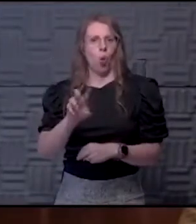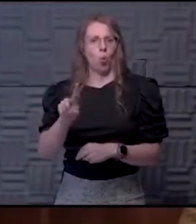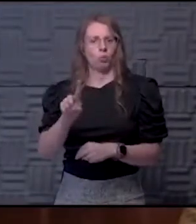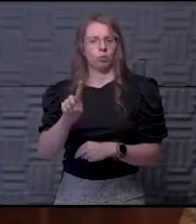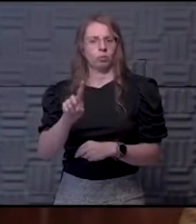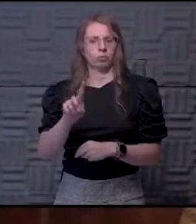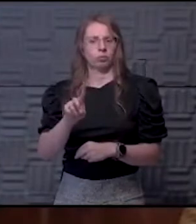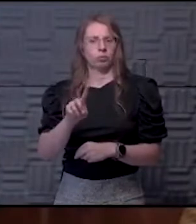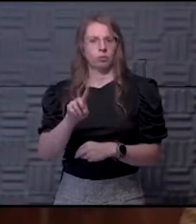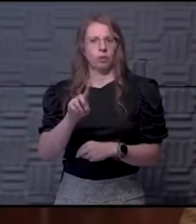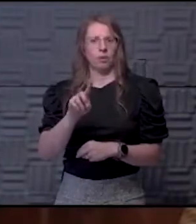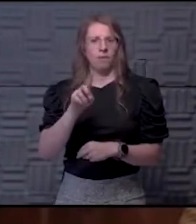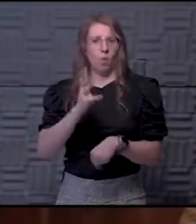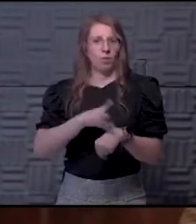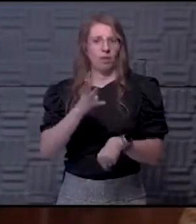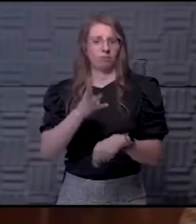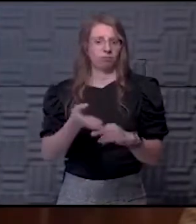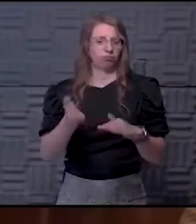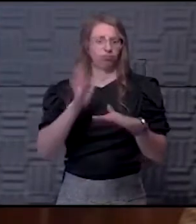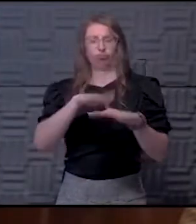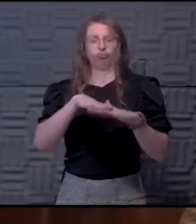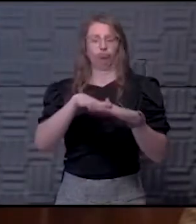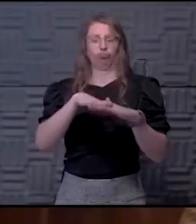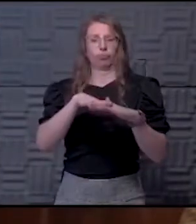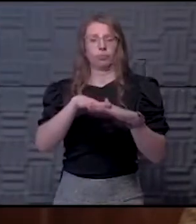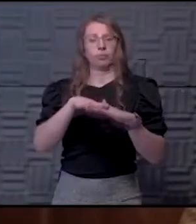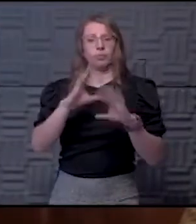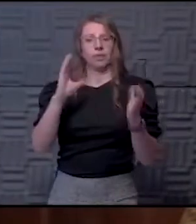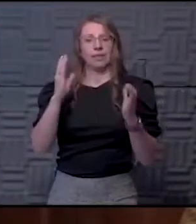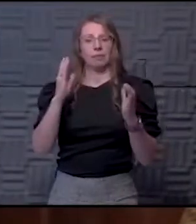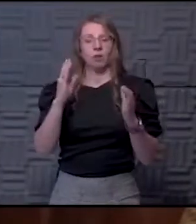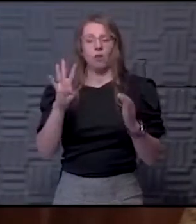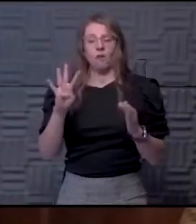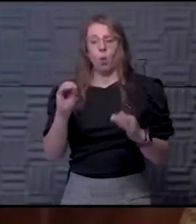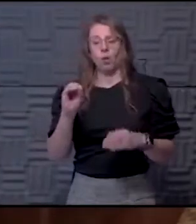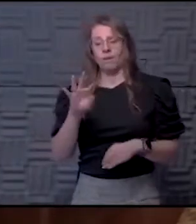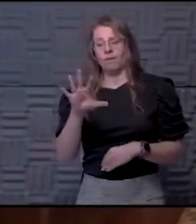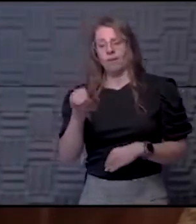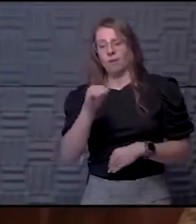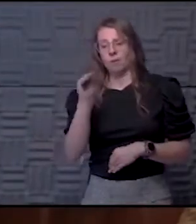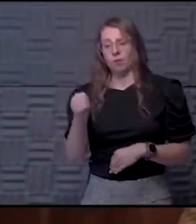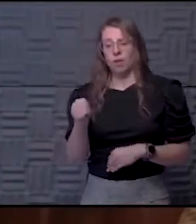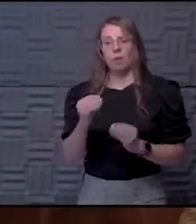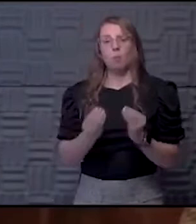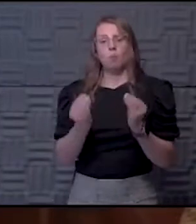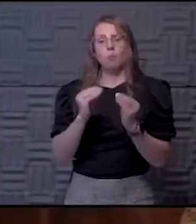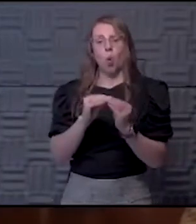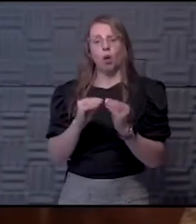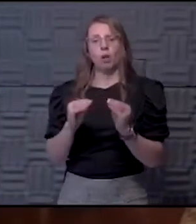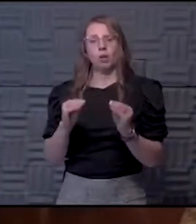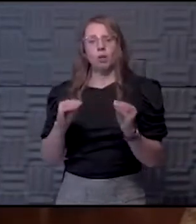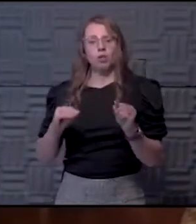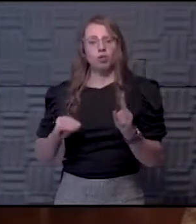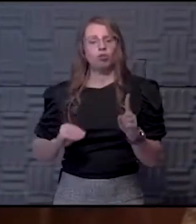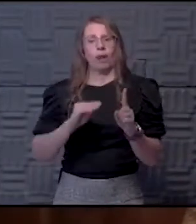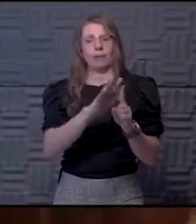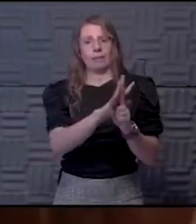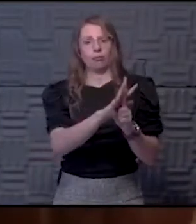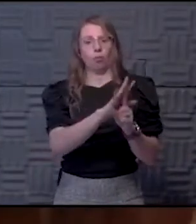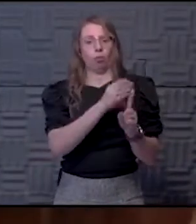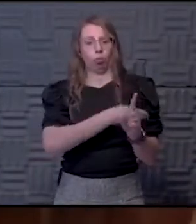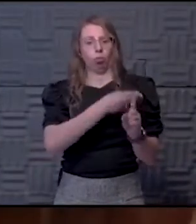as fourfold and appears to be about 40 to 50% more transmissible. Now that's kind